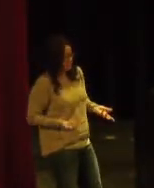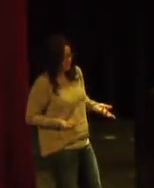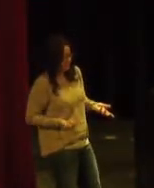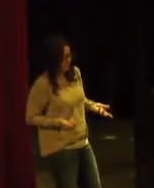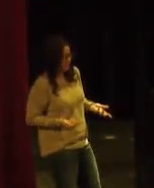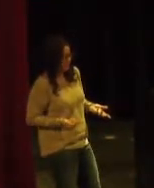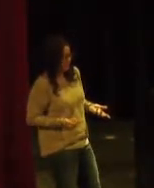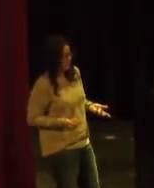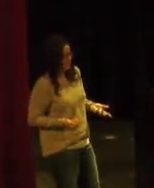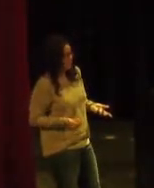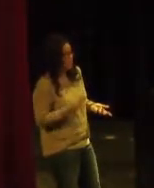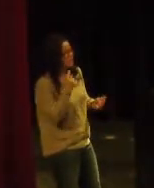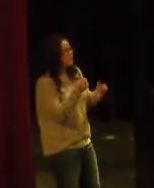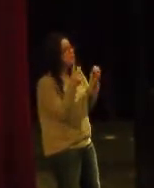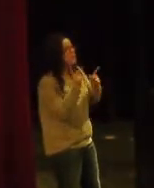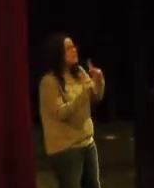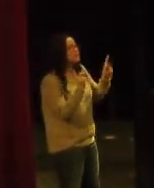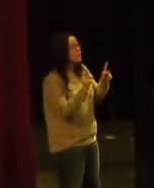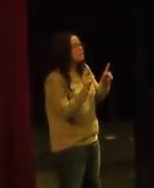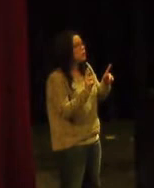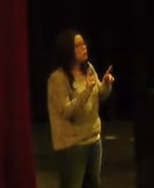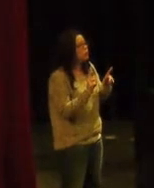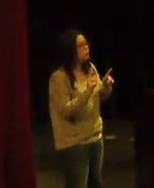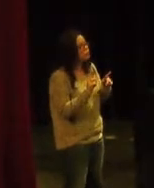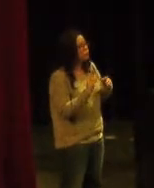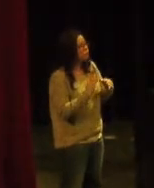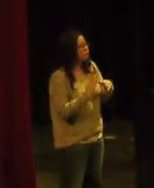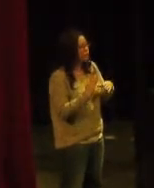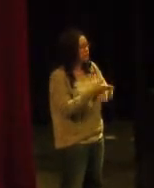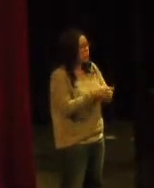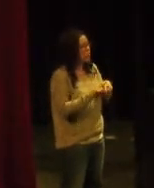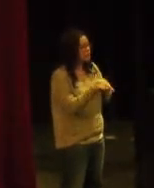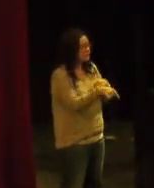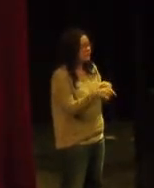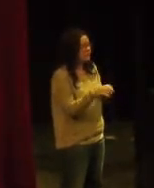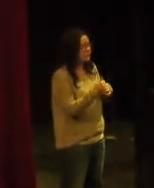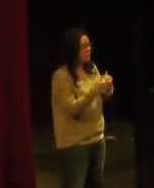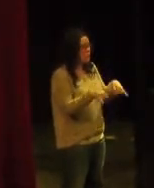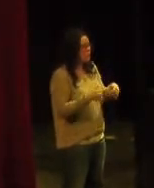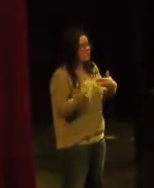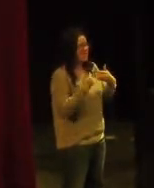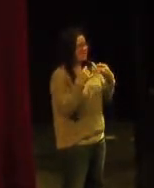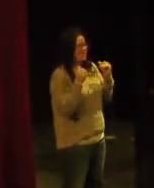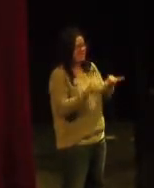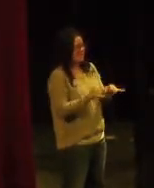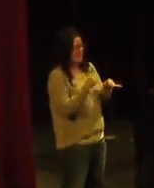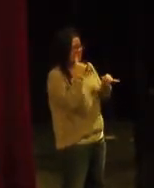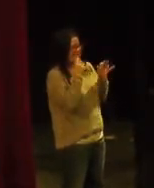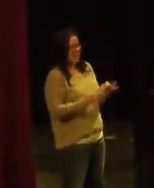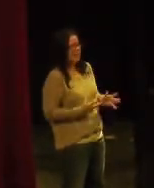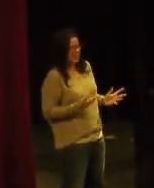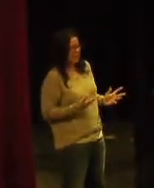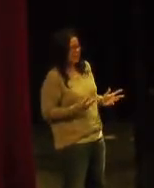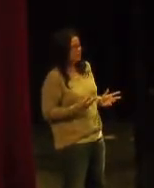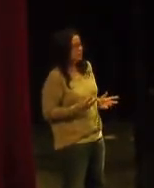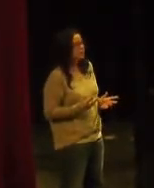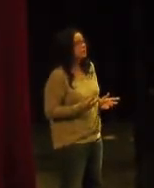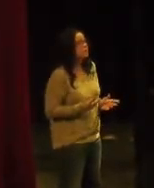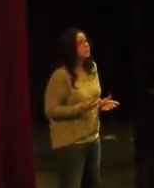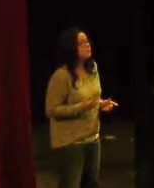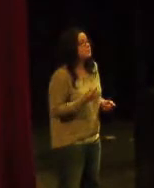for a lot of the citizens who have crossed our southern border have that same mentality. And so they teach us a lesson. Rather